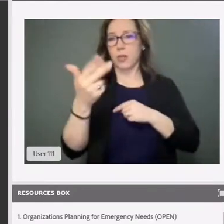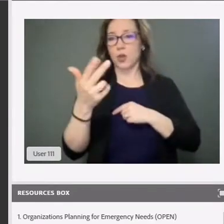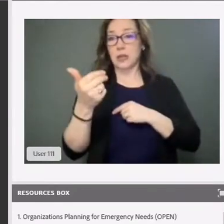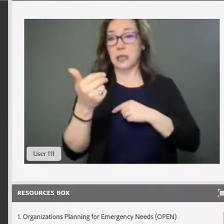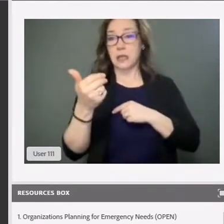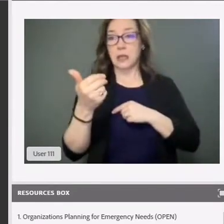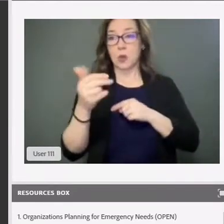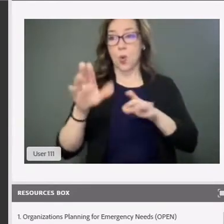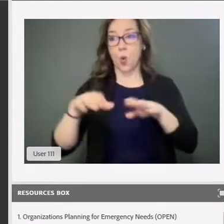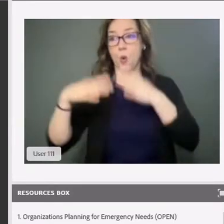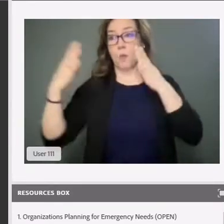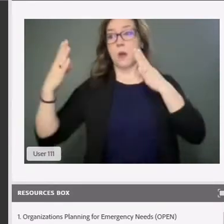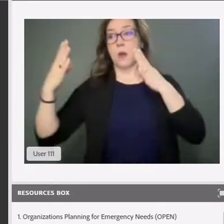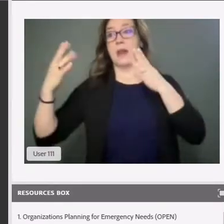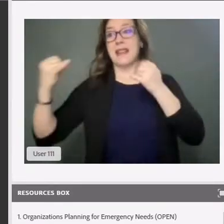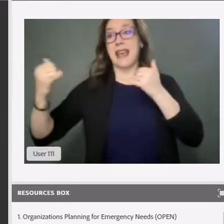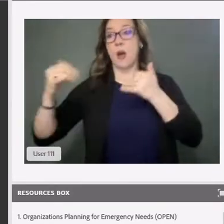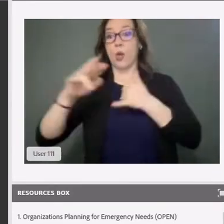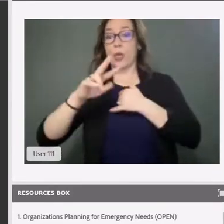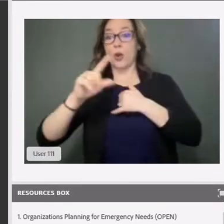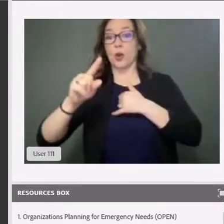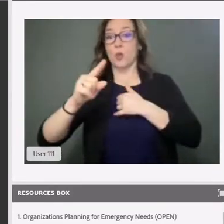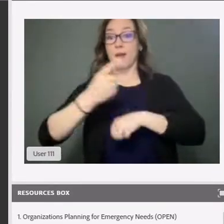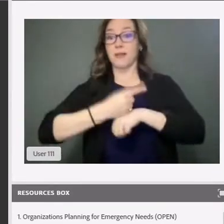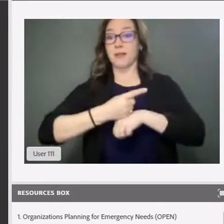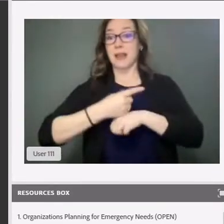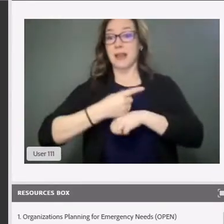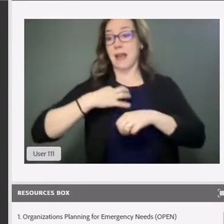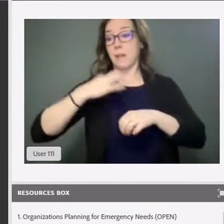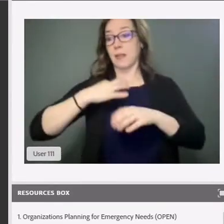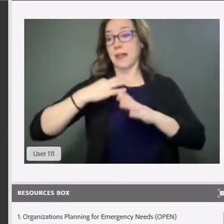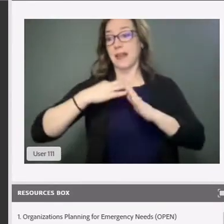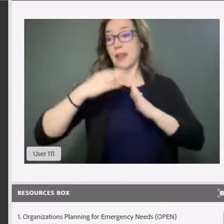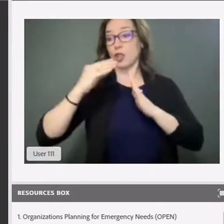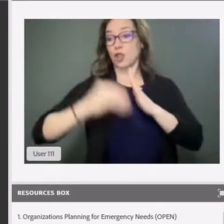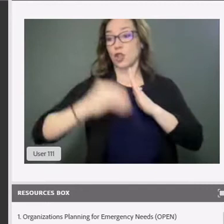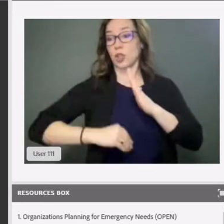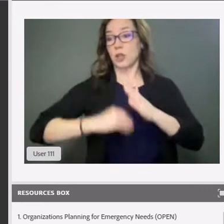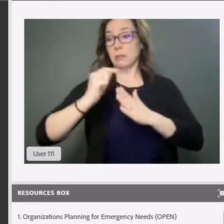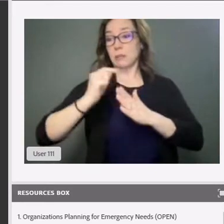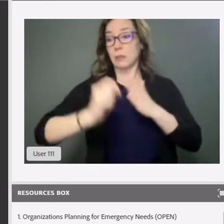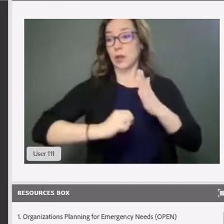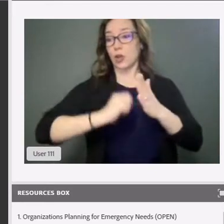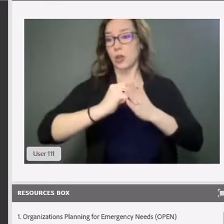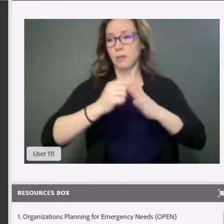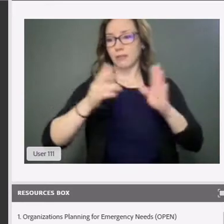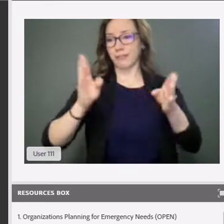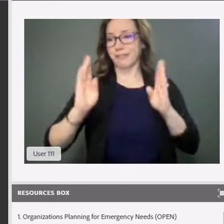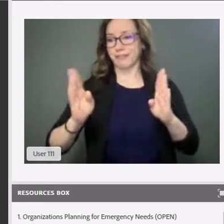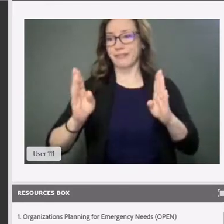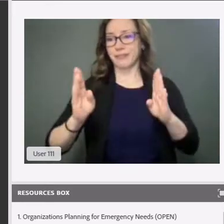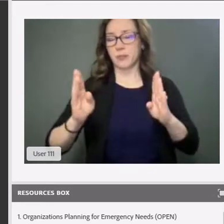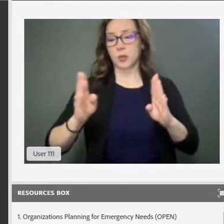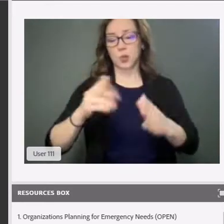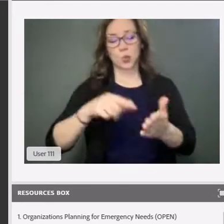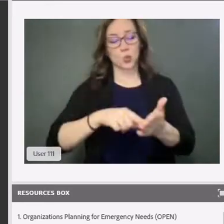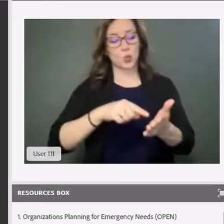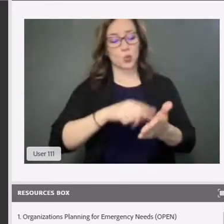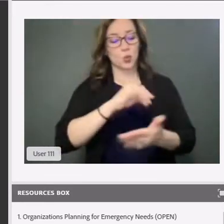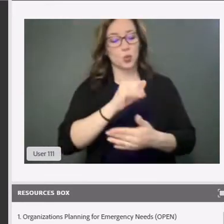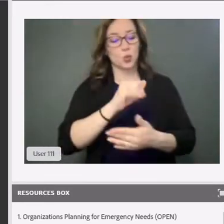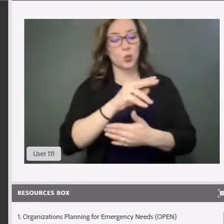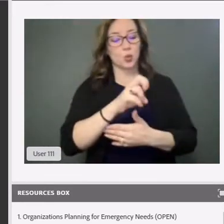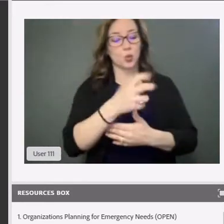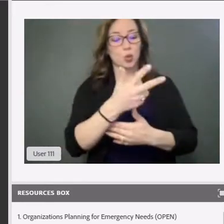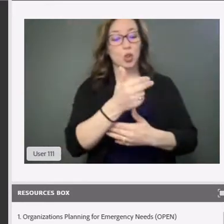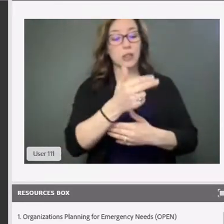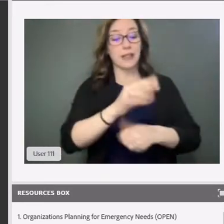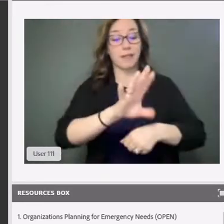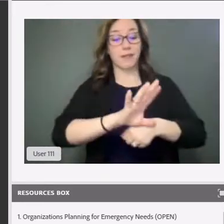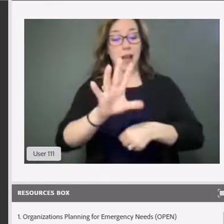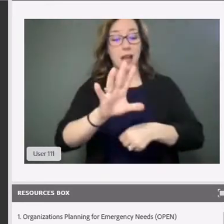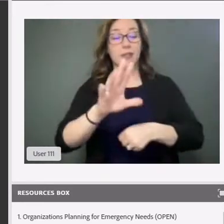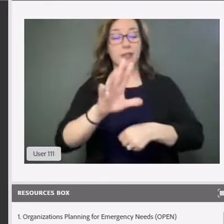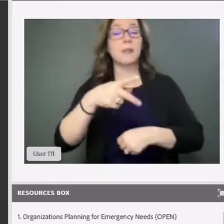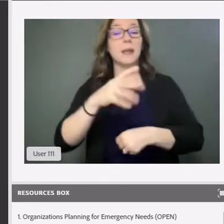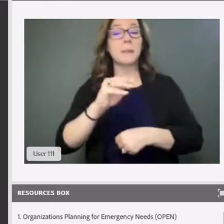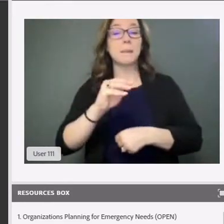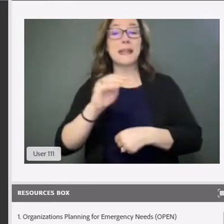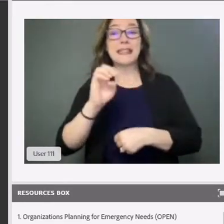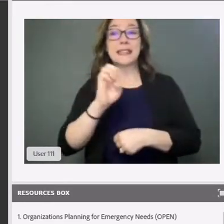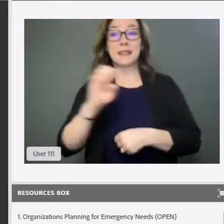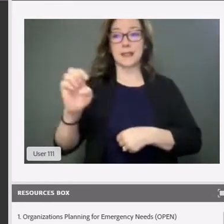now, we are in a 31-day application period. All applications are due June 13th at 5 p.m. Eastern